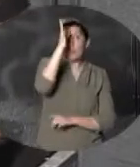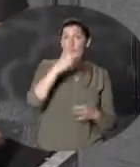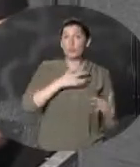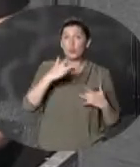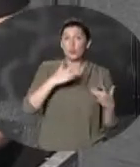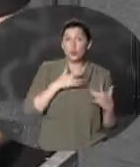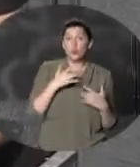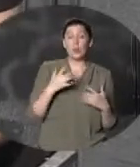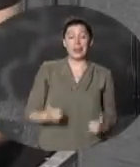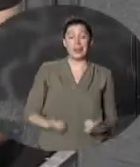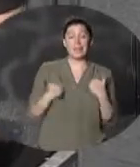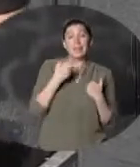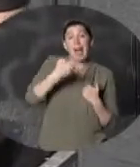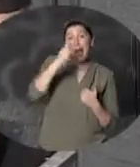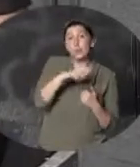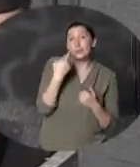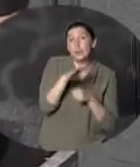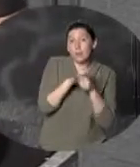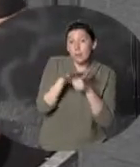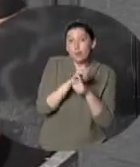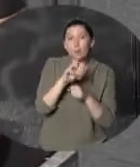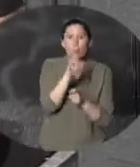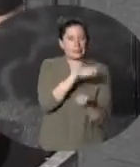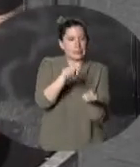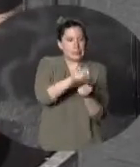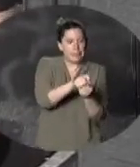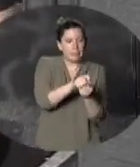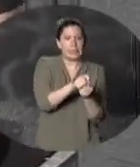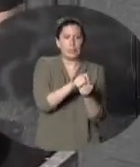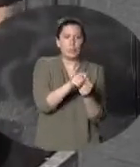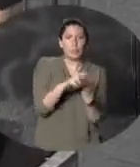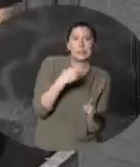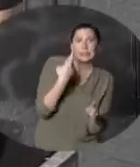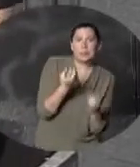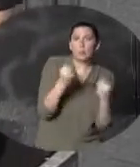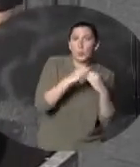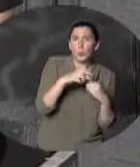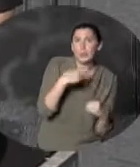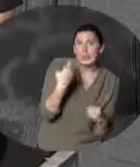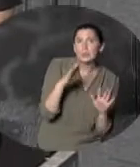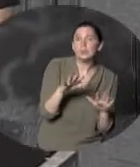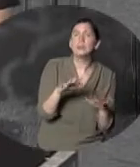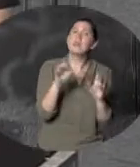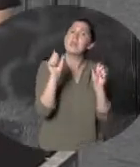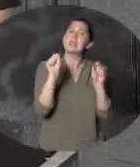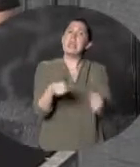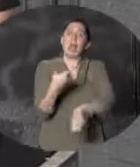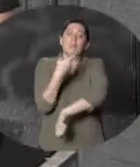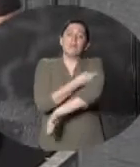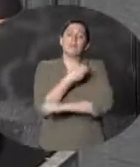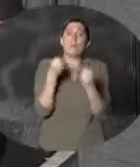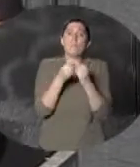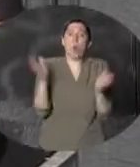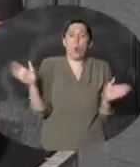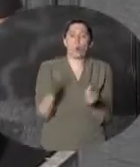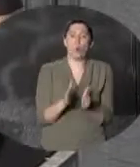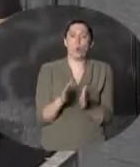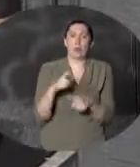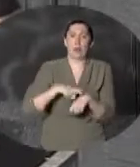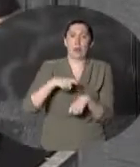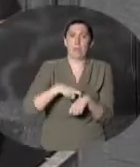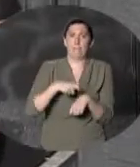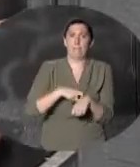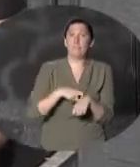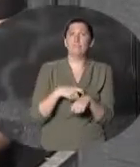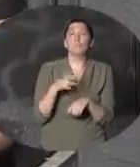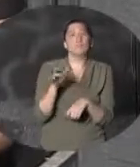live in a high-risk area or if individuals are at particular risk, those 2 vaccines can be made a lot closer and they can be they can be